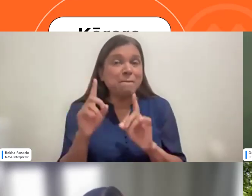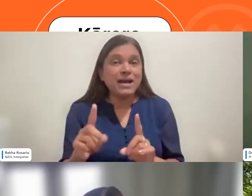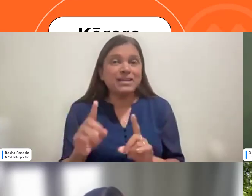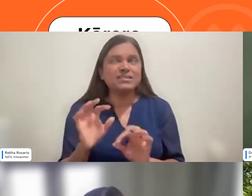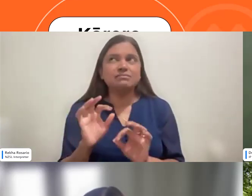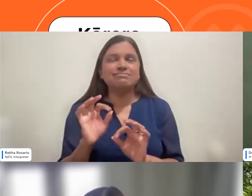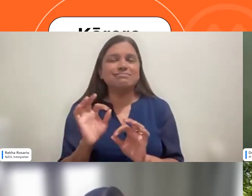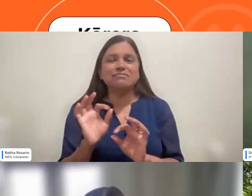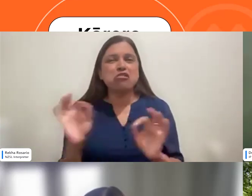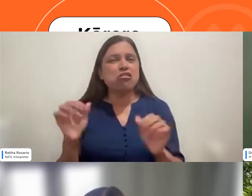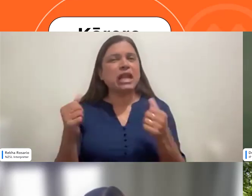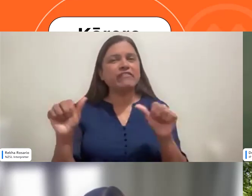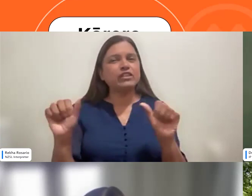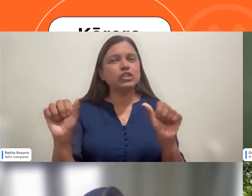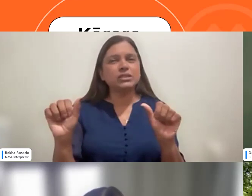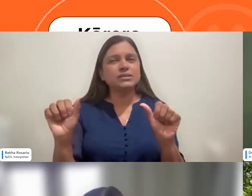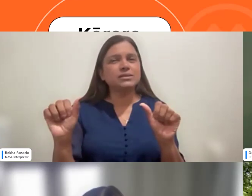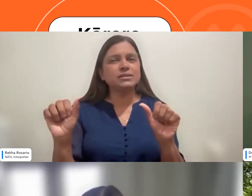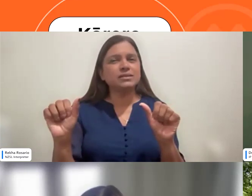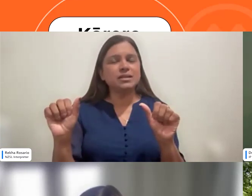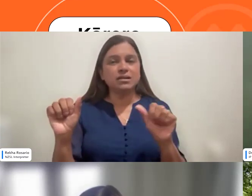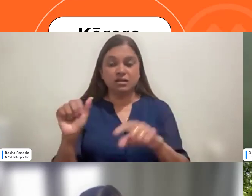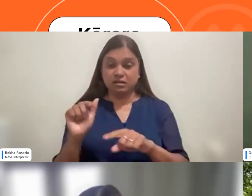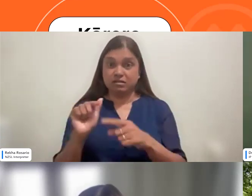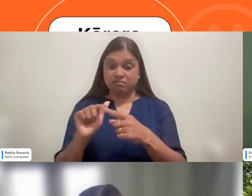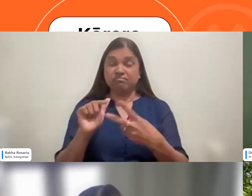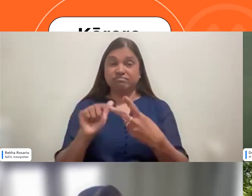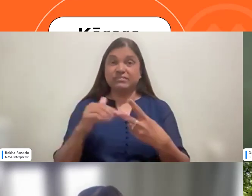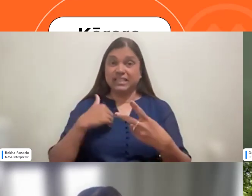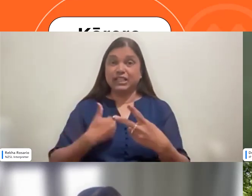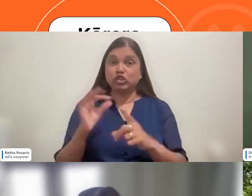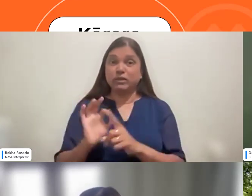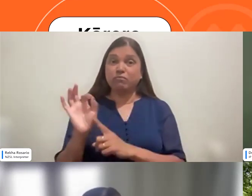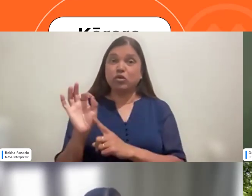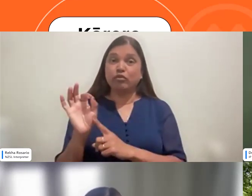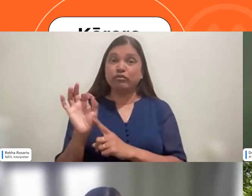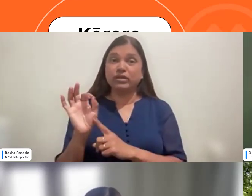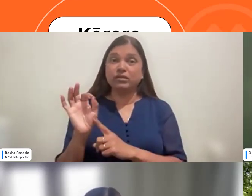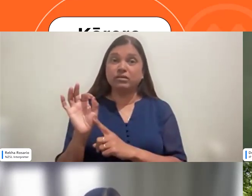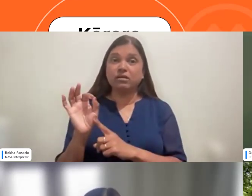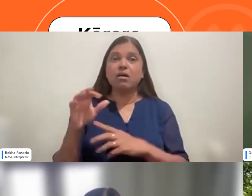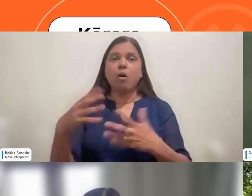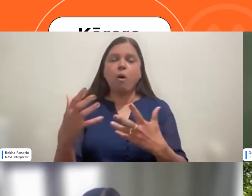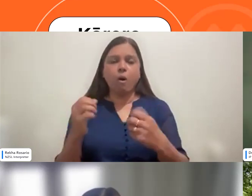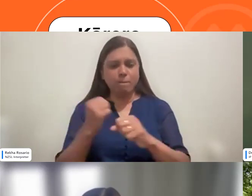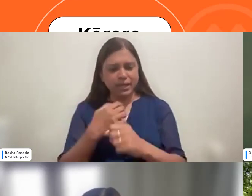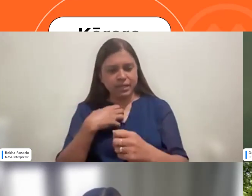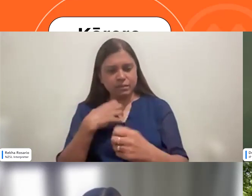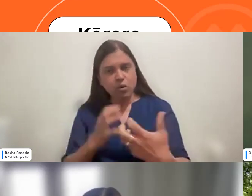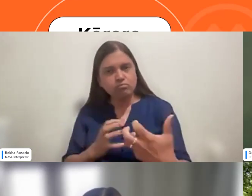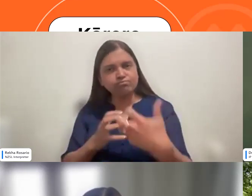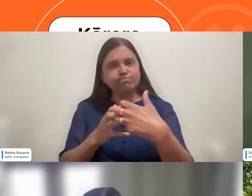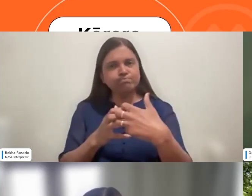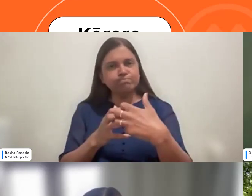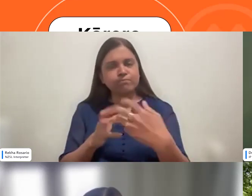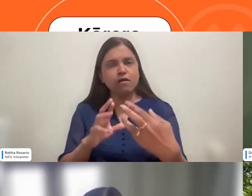efficient. Some of them should be improved, or some of them should be customized for us